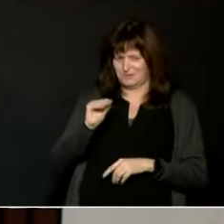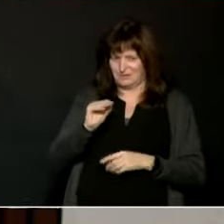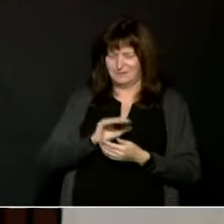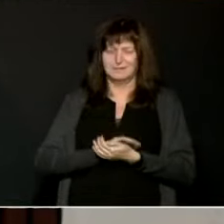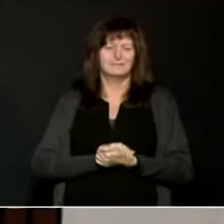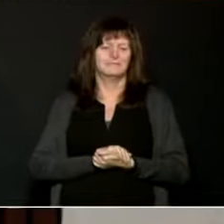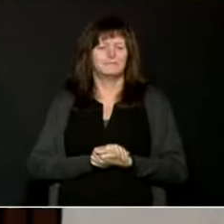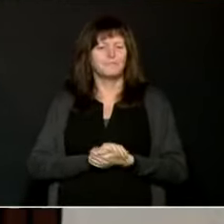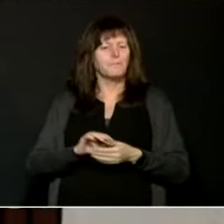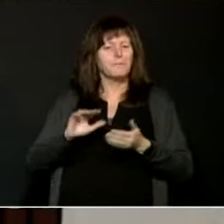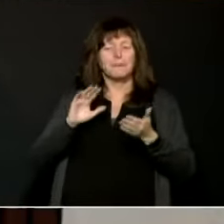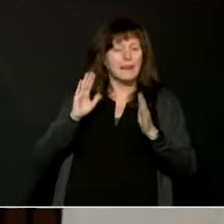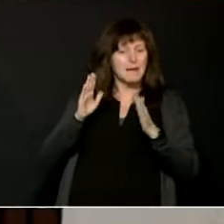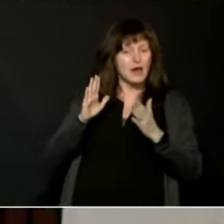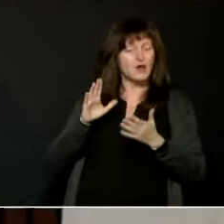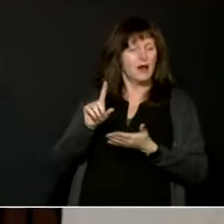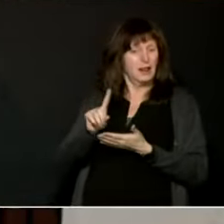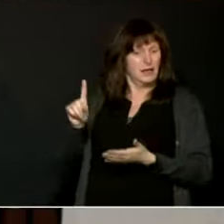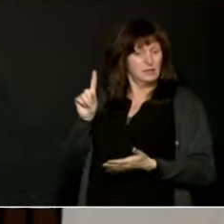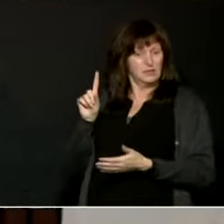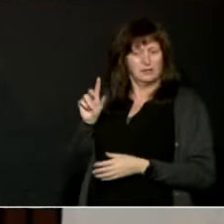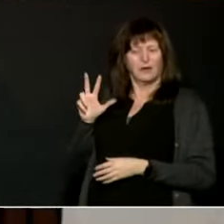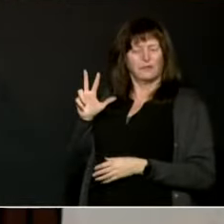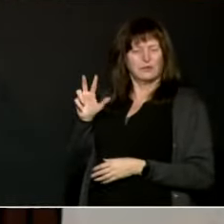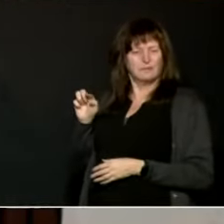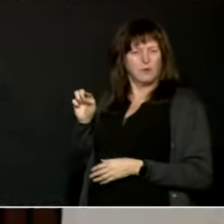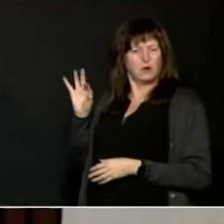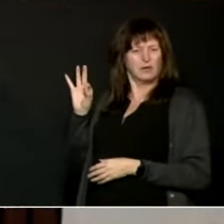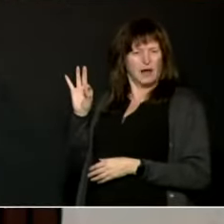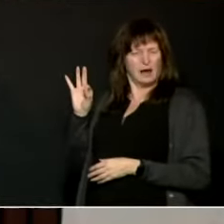same time period last week.